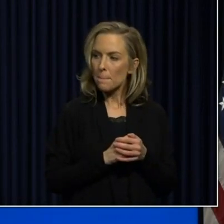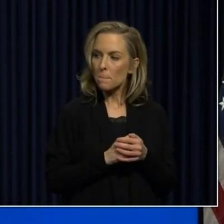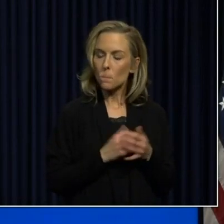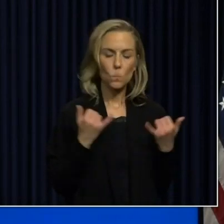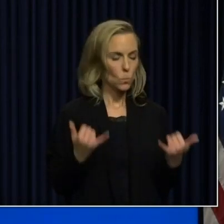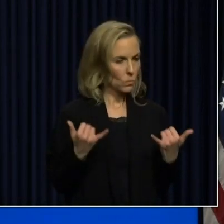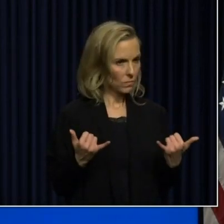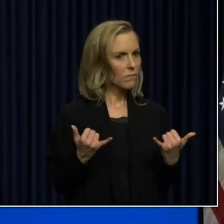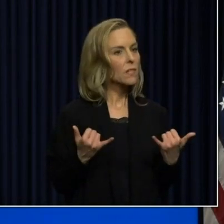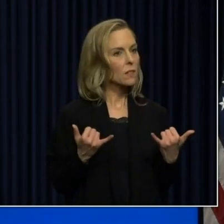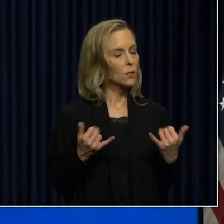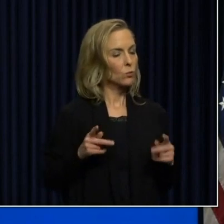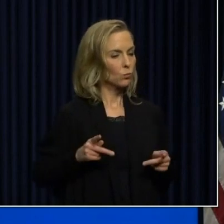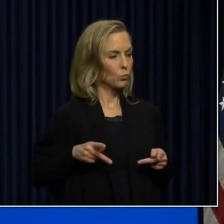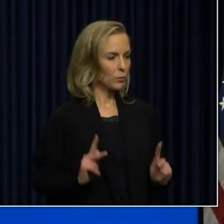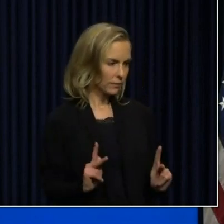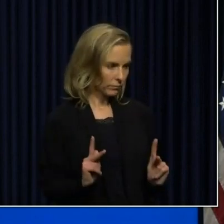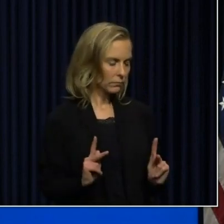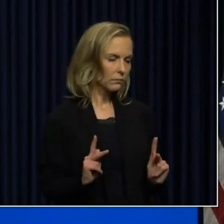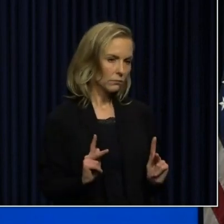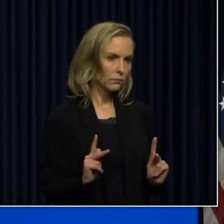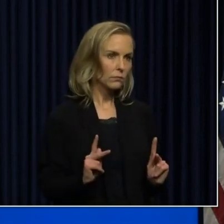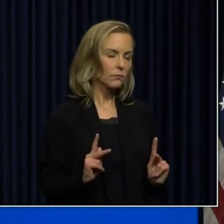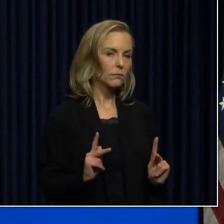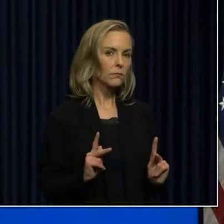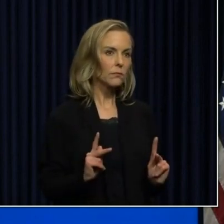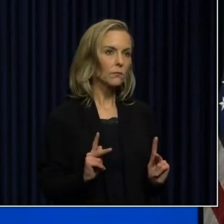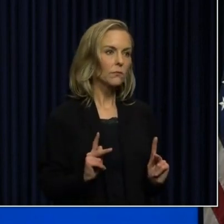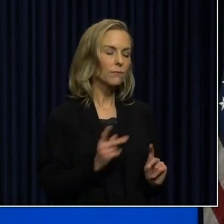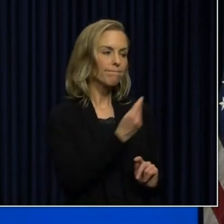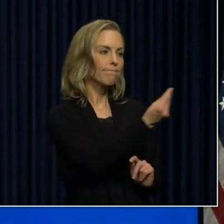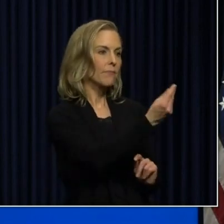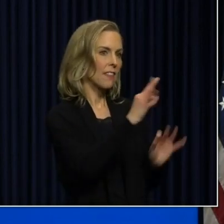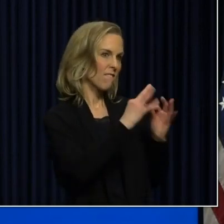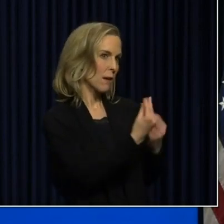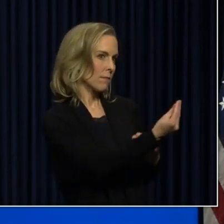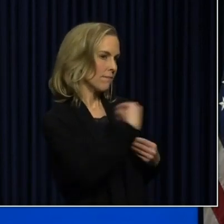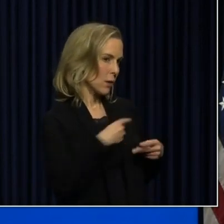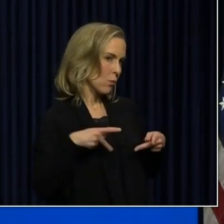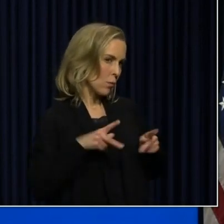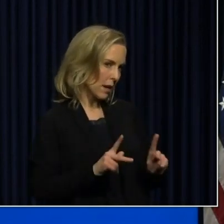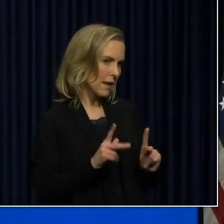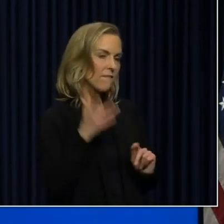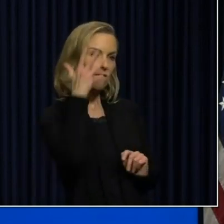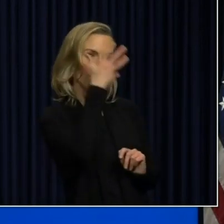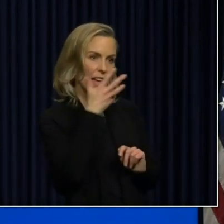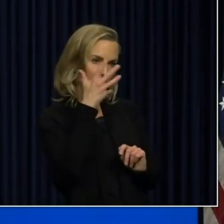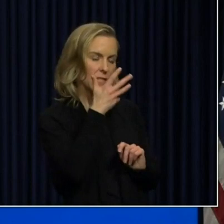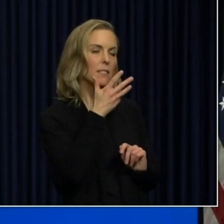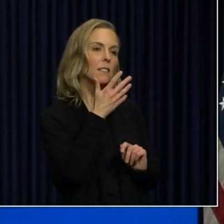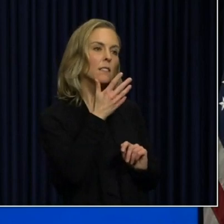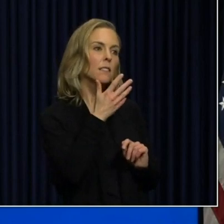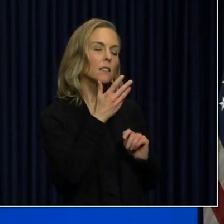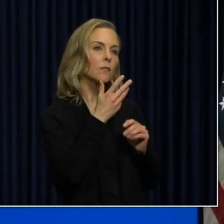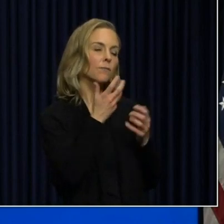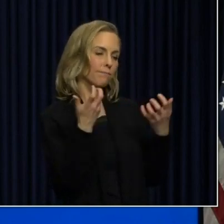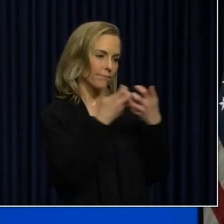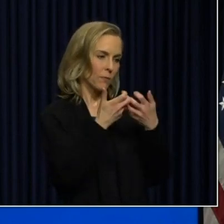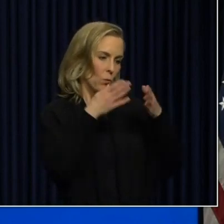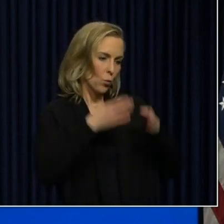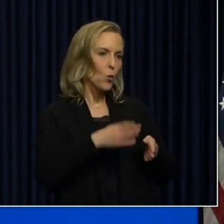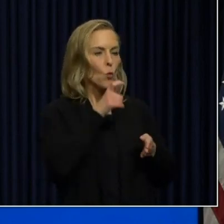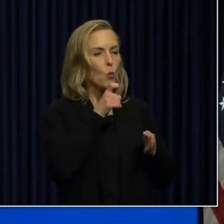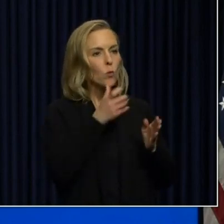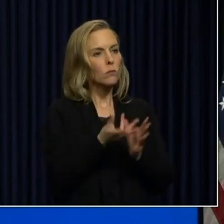Today I've gotten permission to put a face and a person on one of these losses. So today